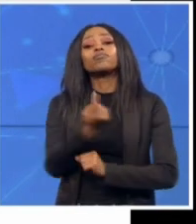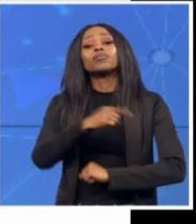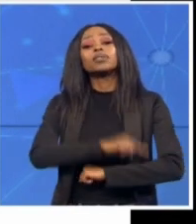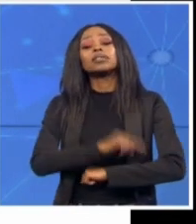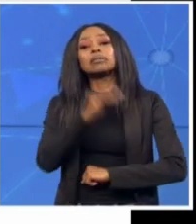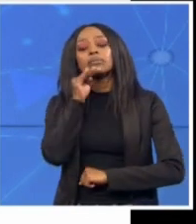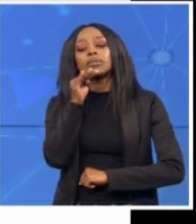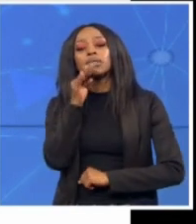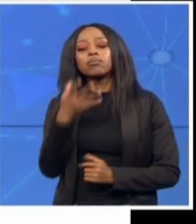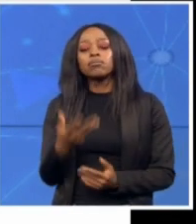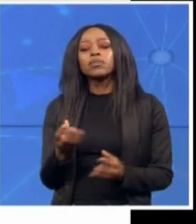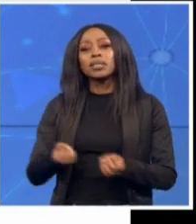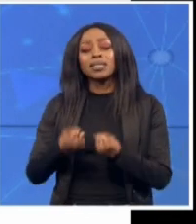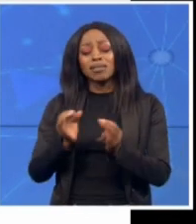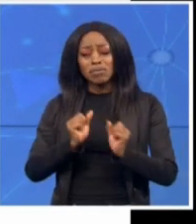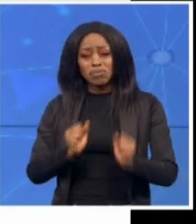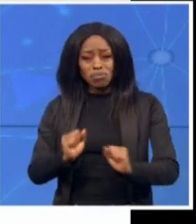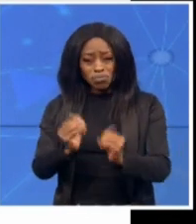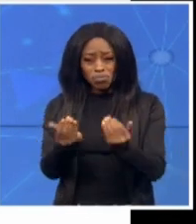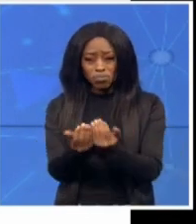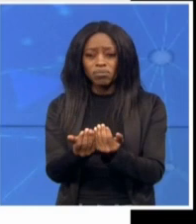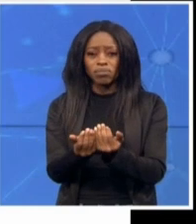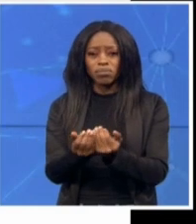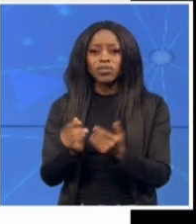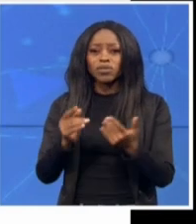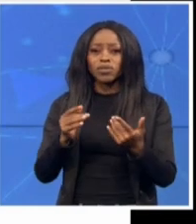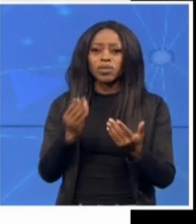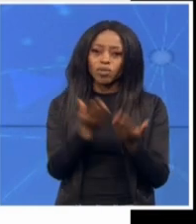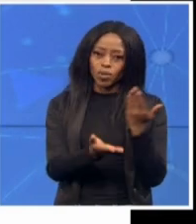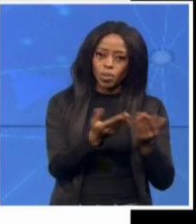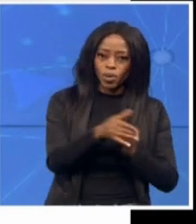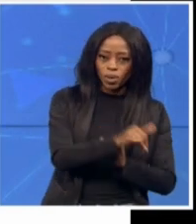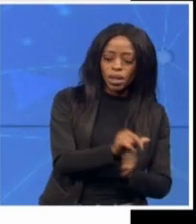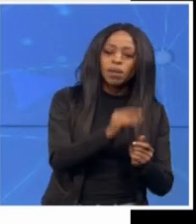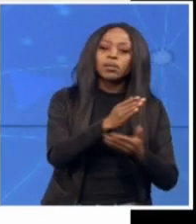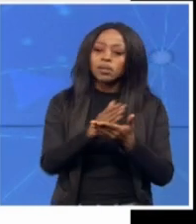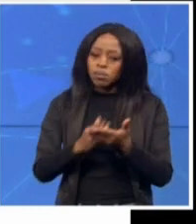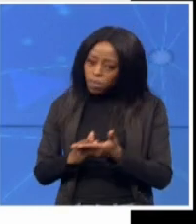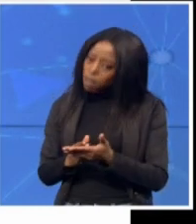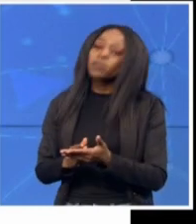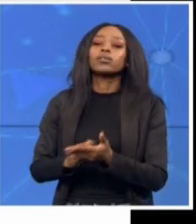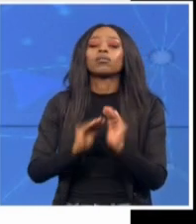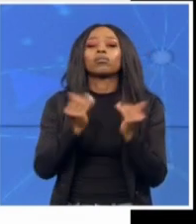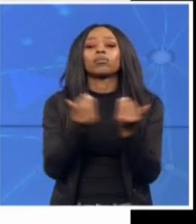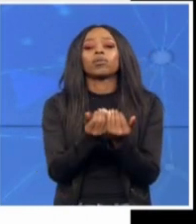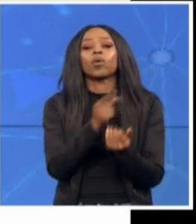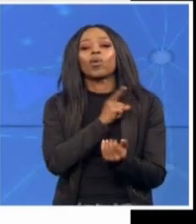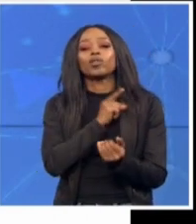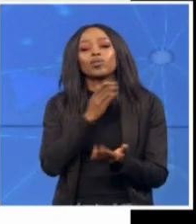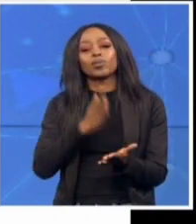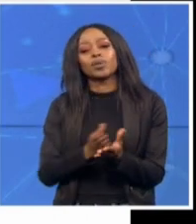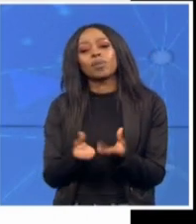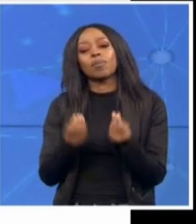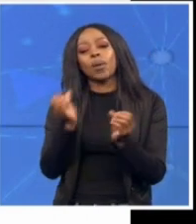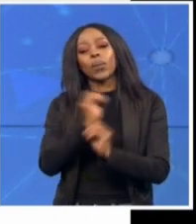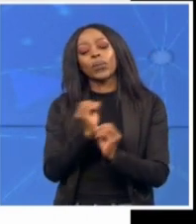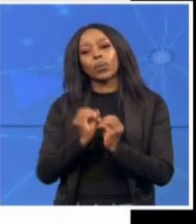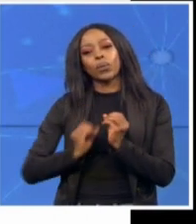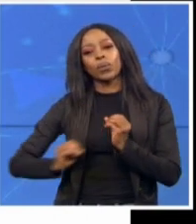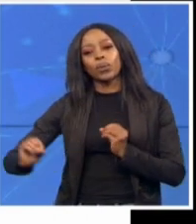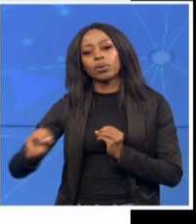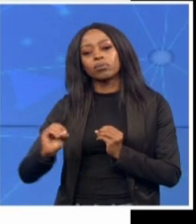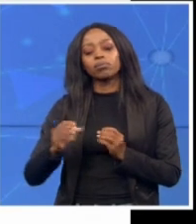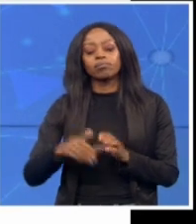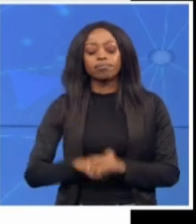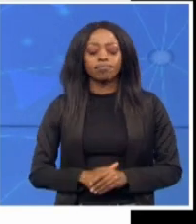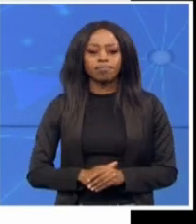severe disease, but also partial protection against getting Omicron, and it therefore remains still our best defense. We will continue to obviously